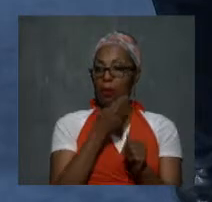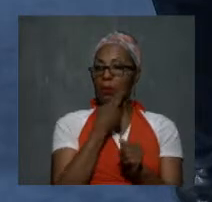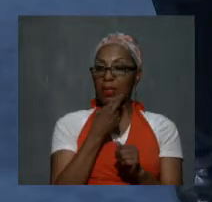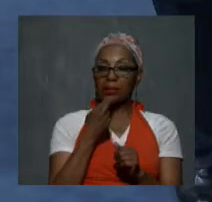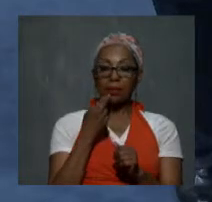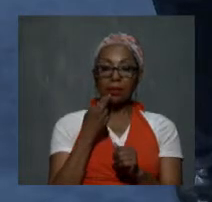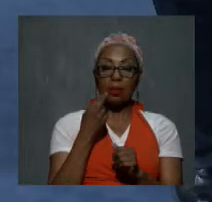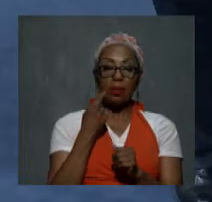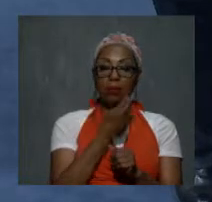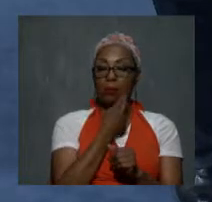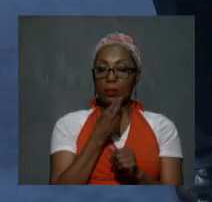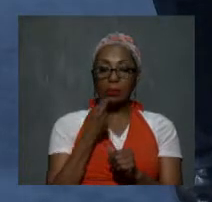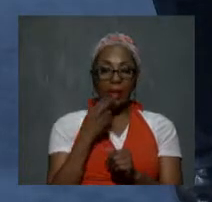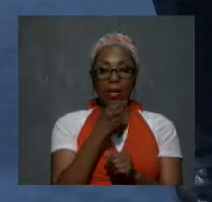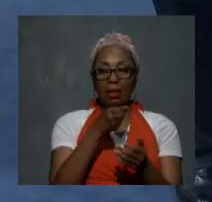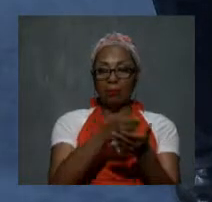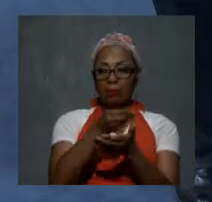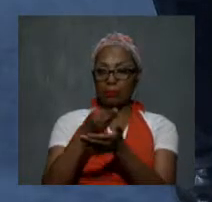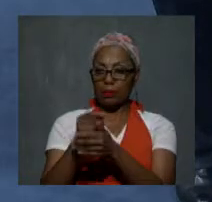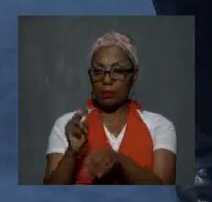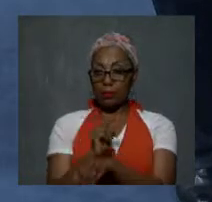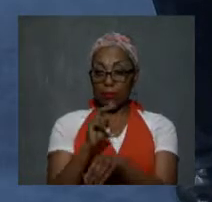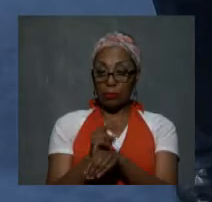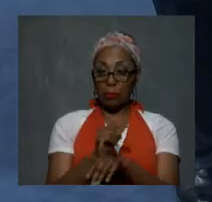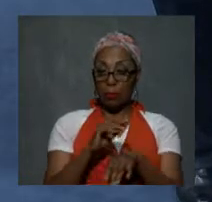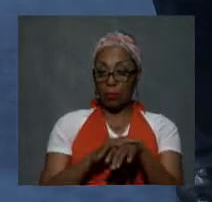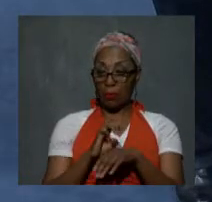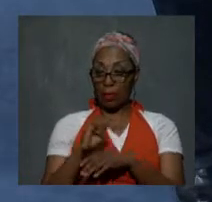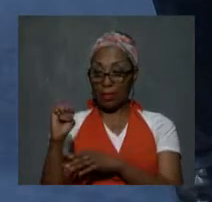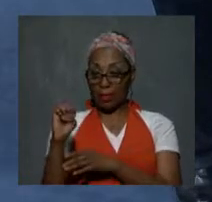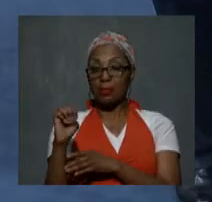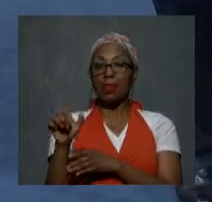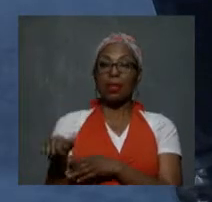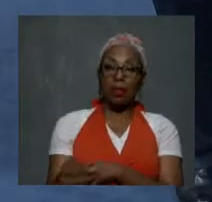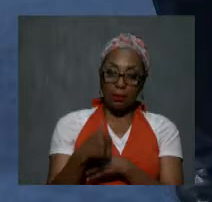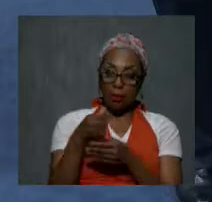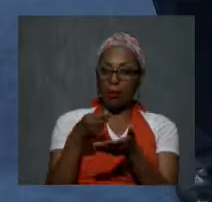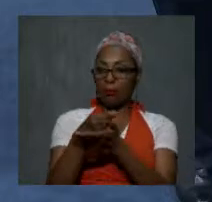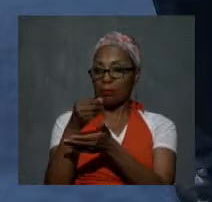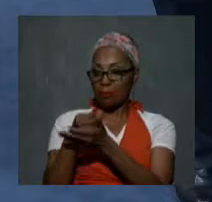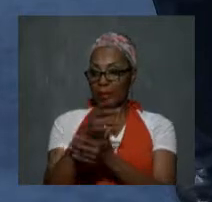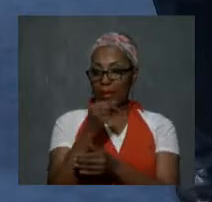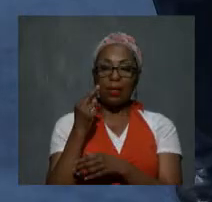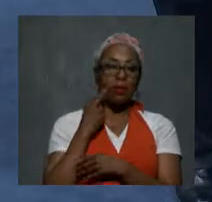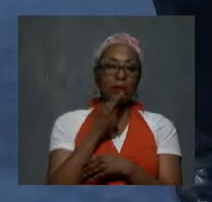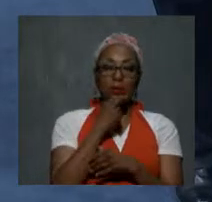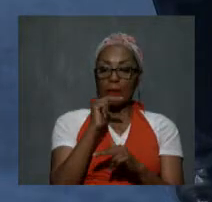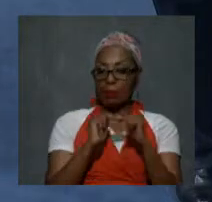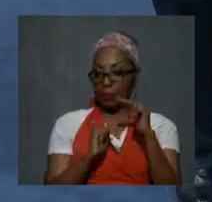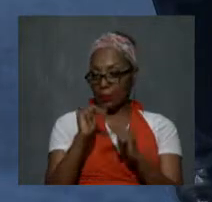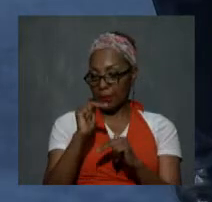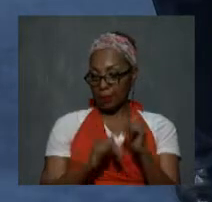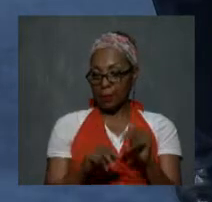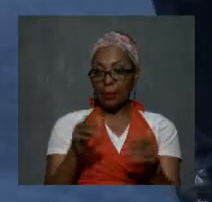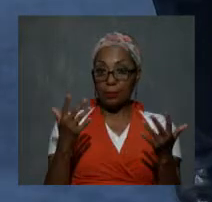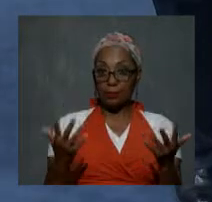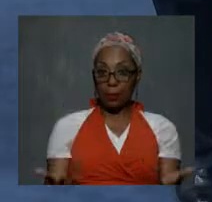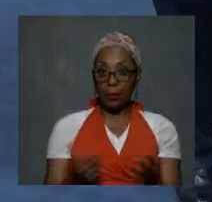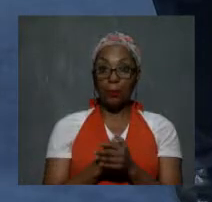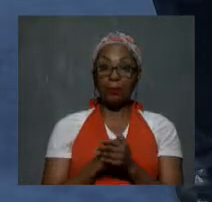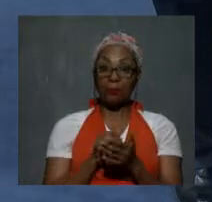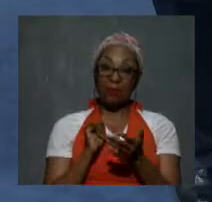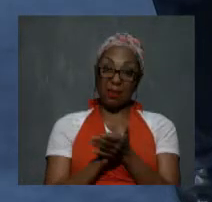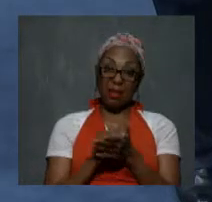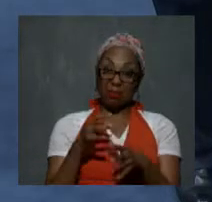use. On the far east end, there's another retail building and a restaurant building. So